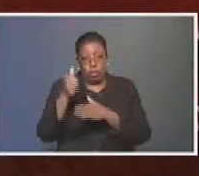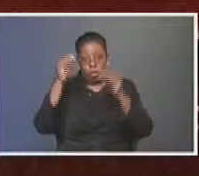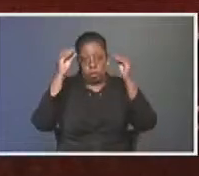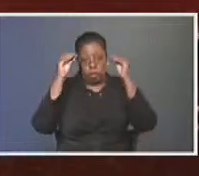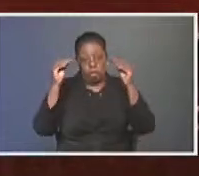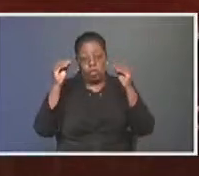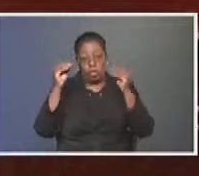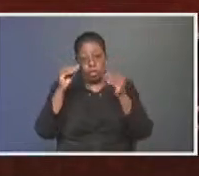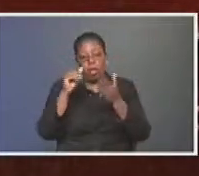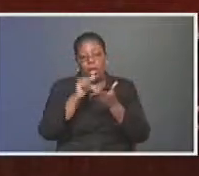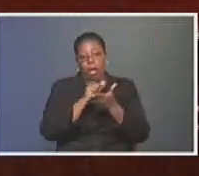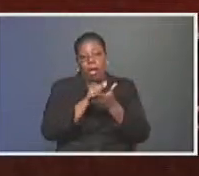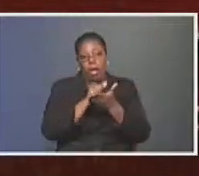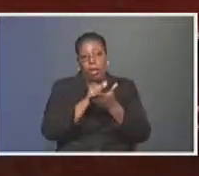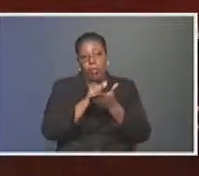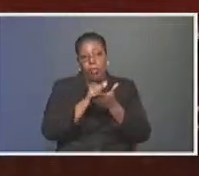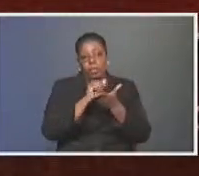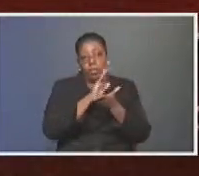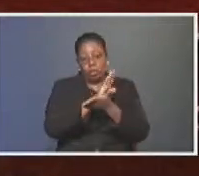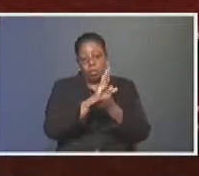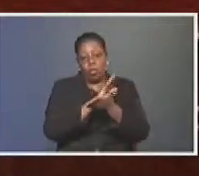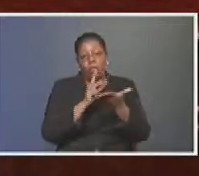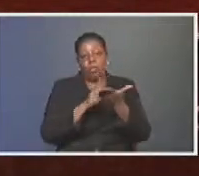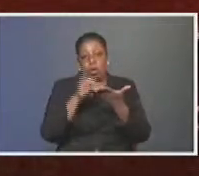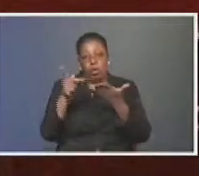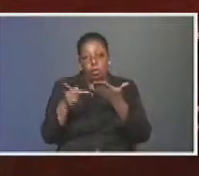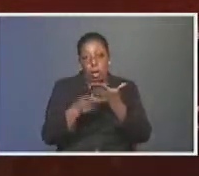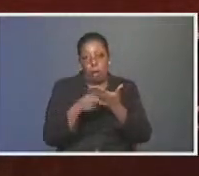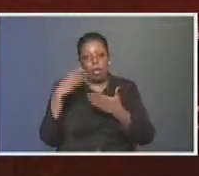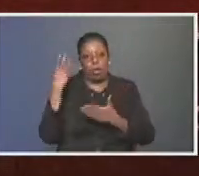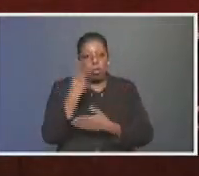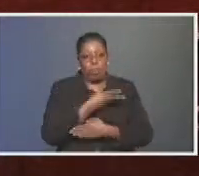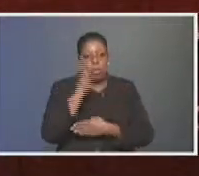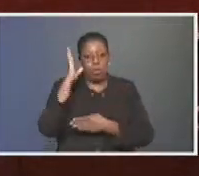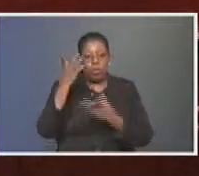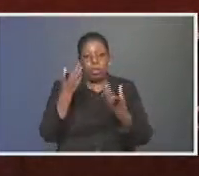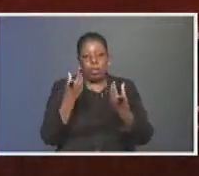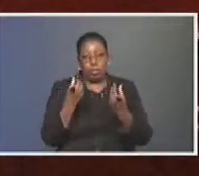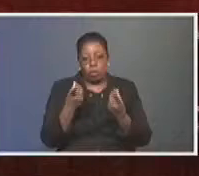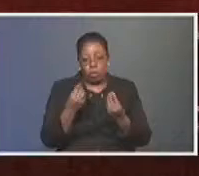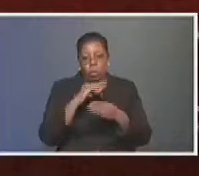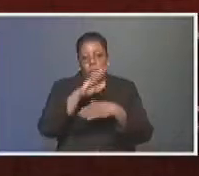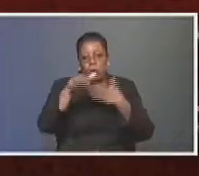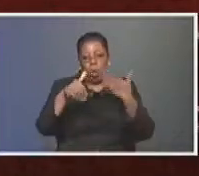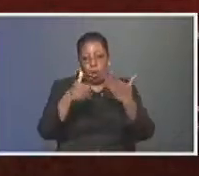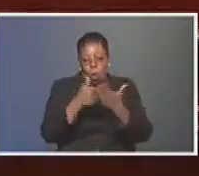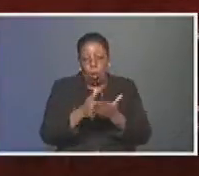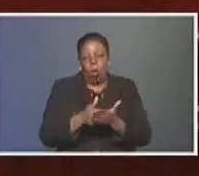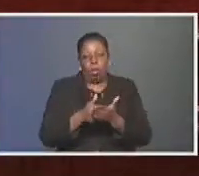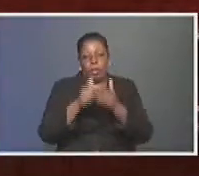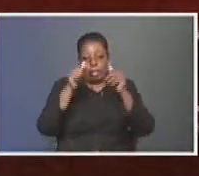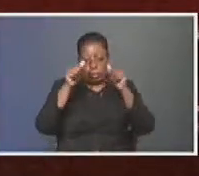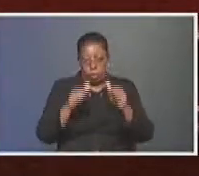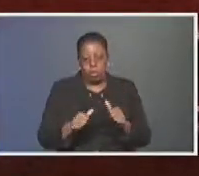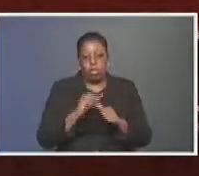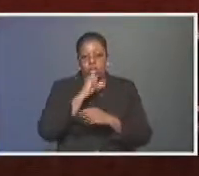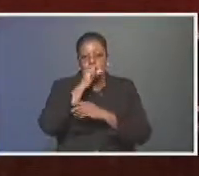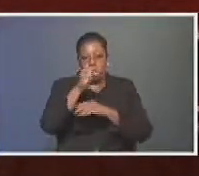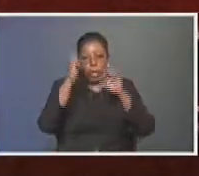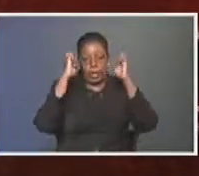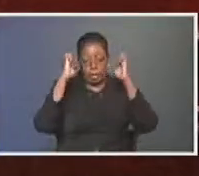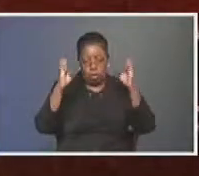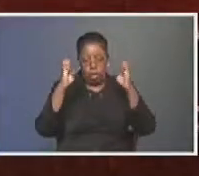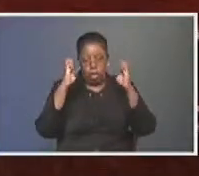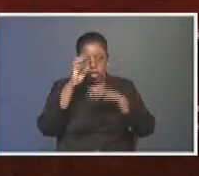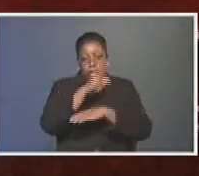Teachers Cadet Program. We will do all that is possible to ensure the education of